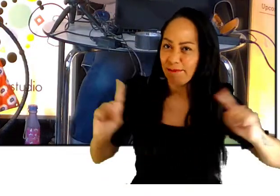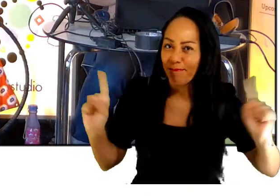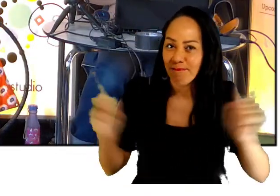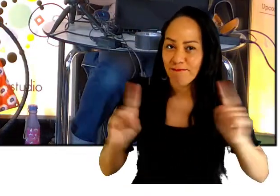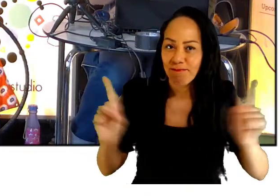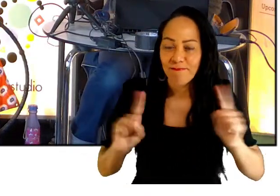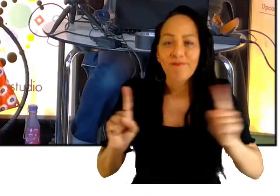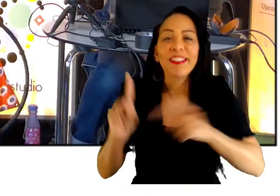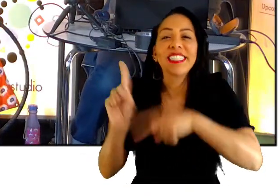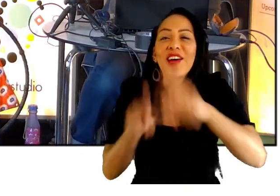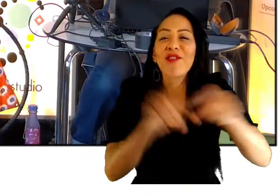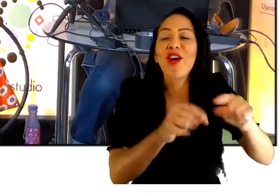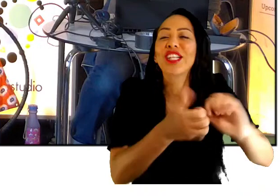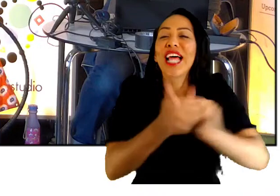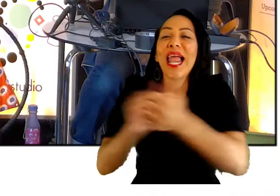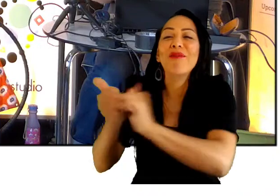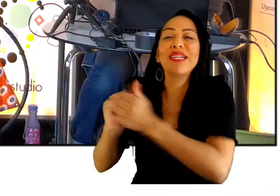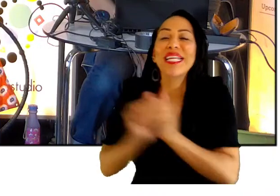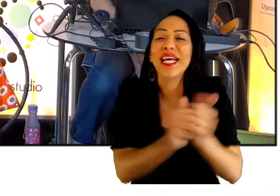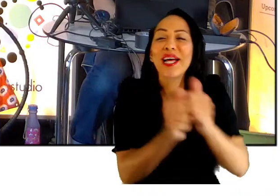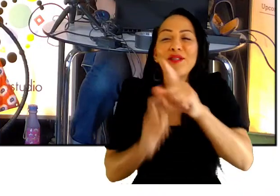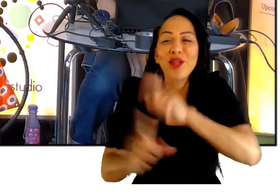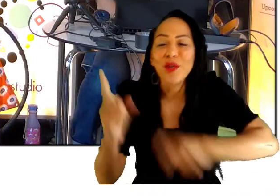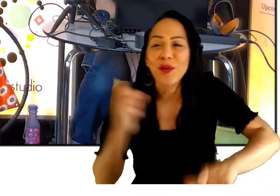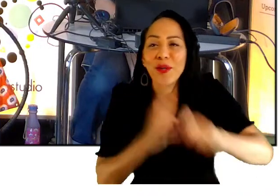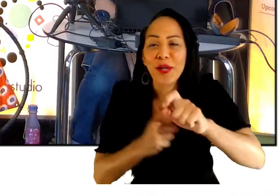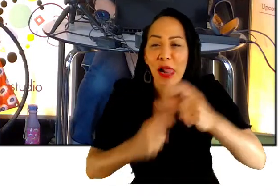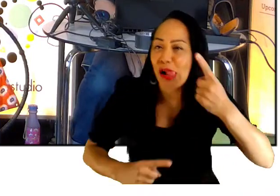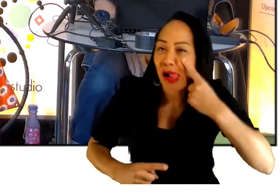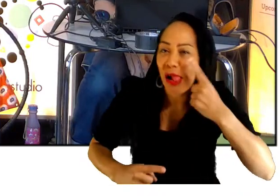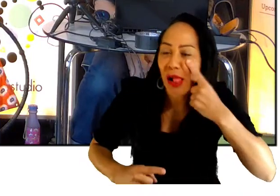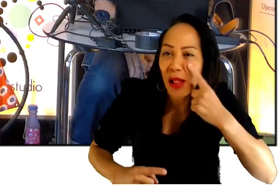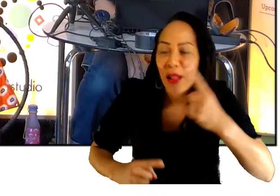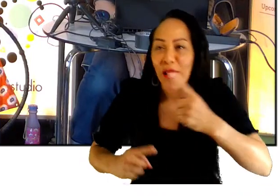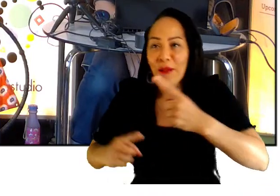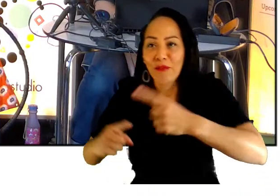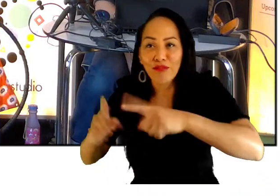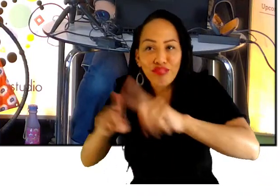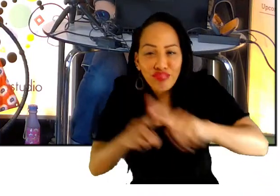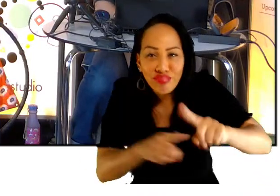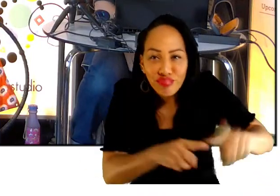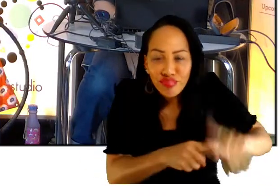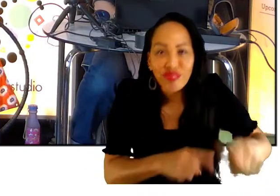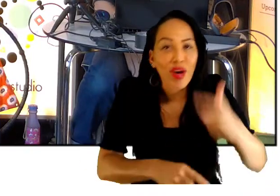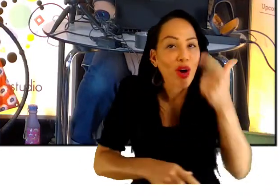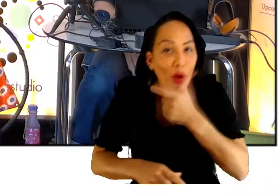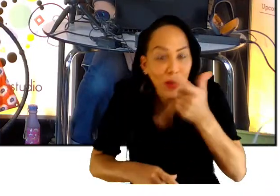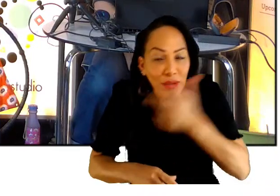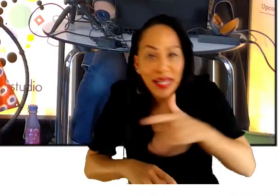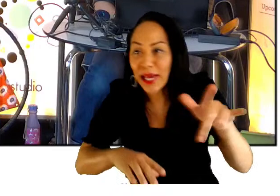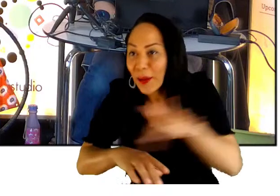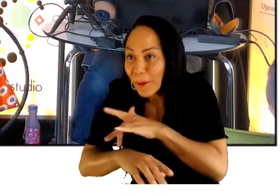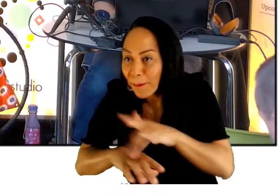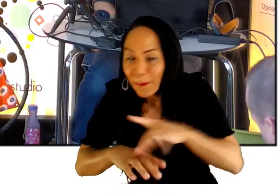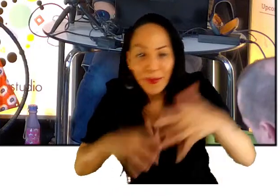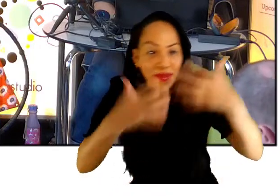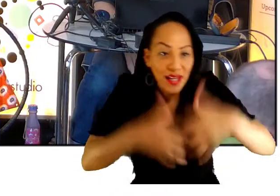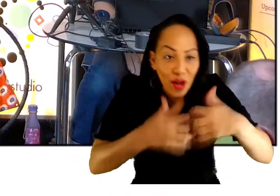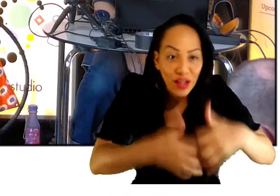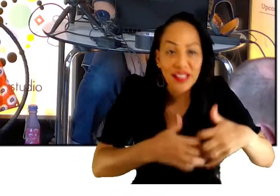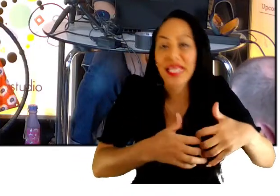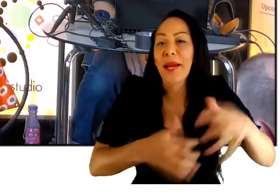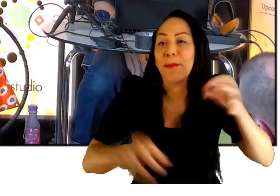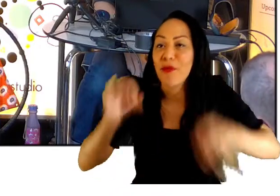collaborative community exploring creativity and technology, everything from comedy to coding and product development to performance art. We're a partnership